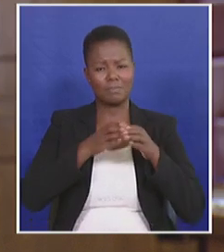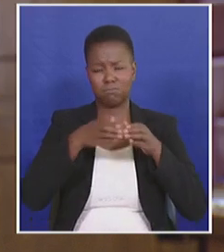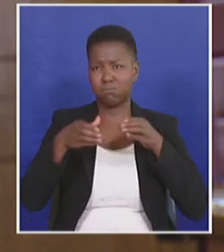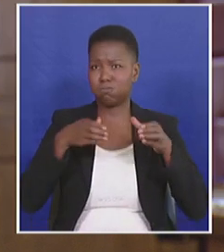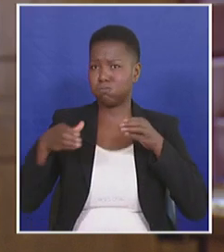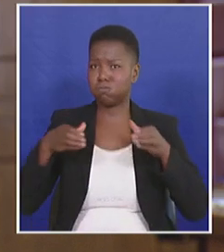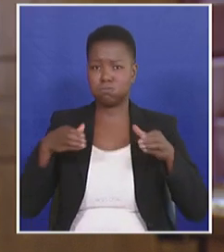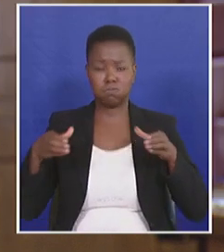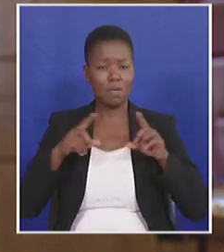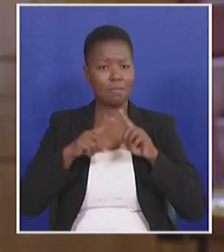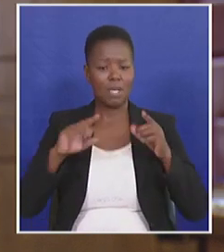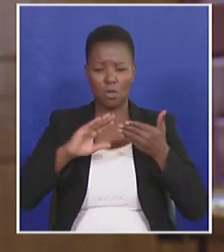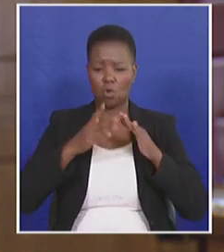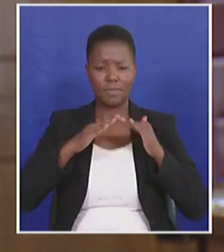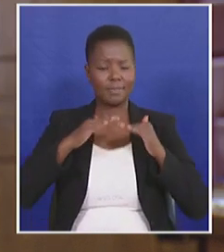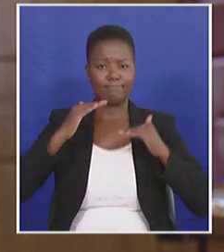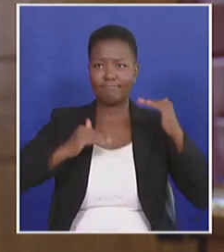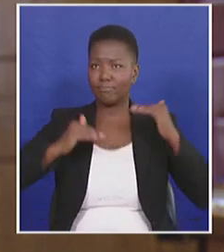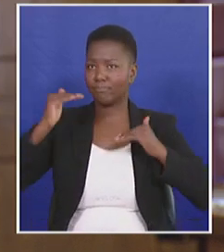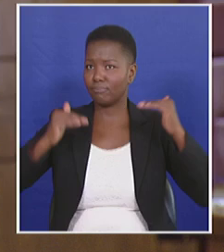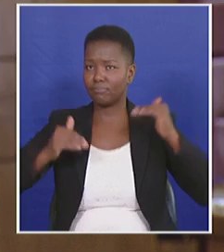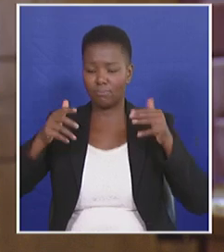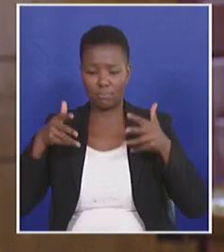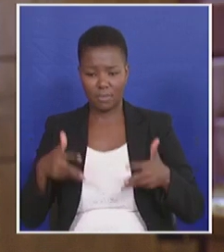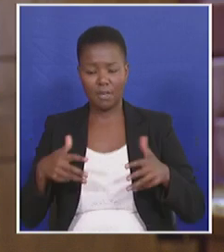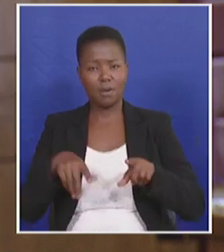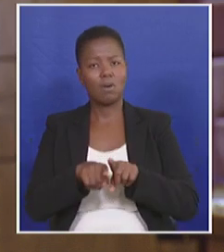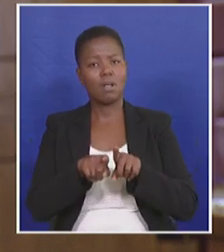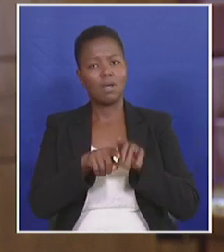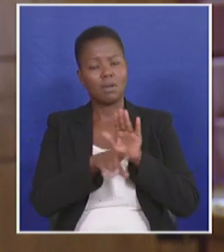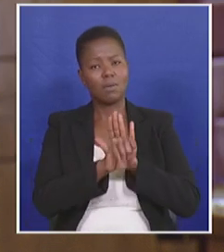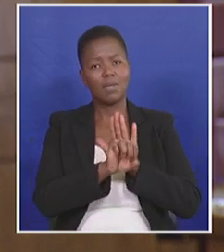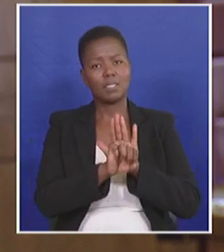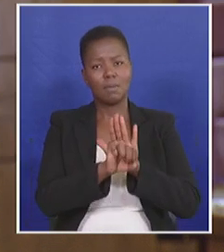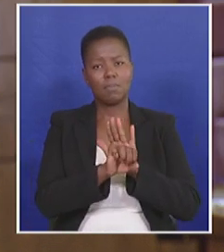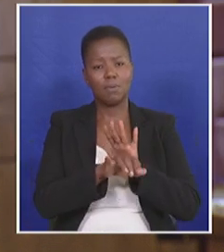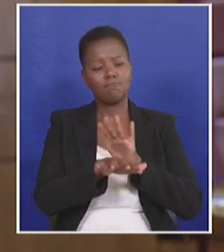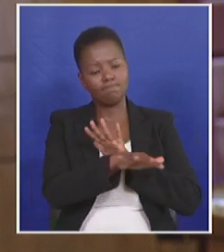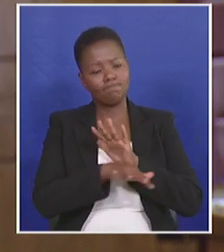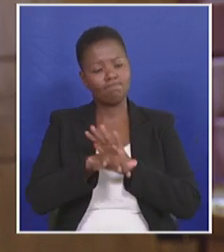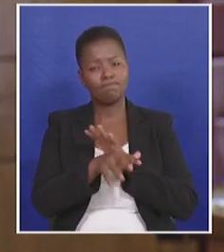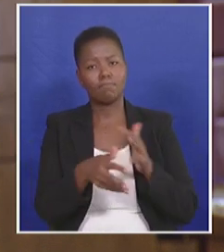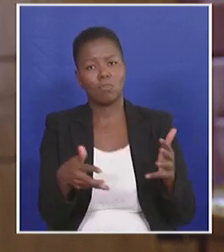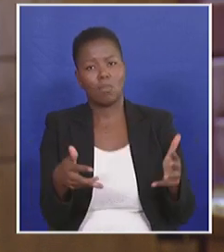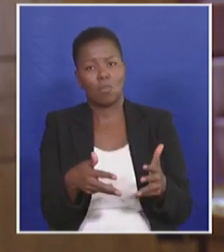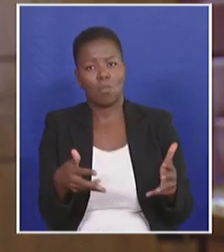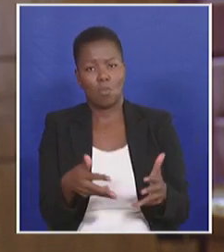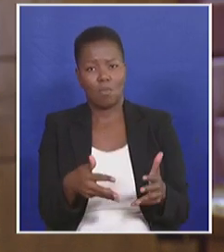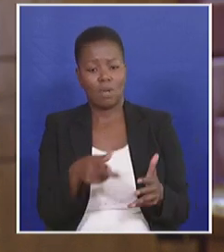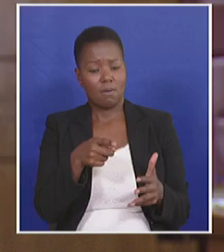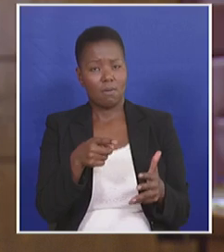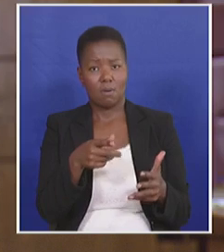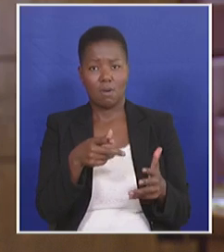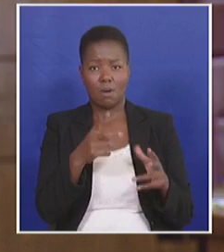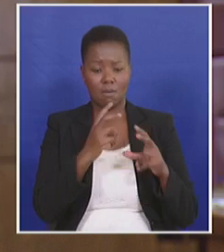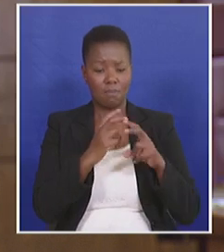of uneven resource allocations. I would cite an example: there are newly established areas in our areas where you can't even see